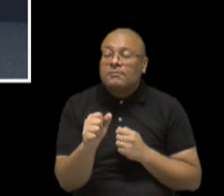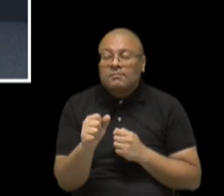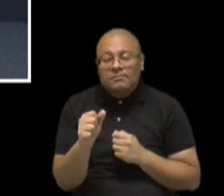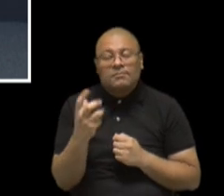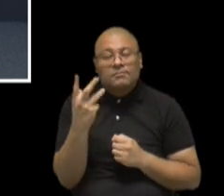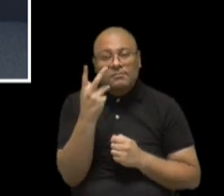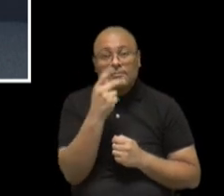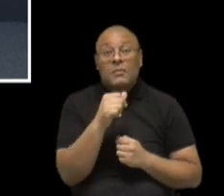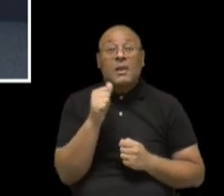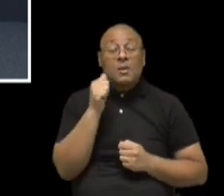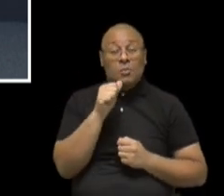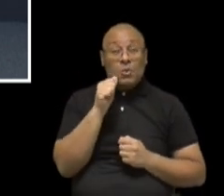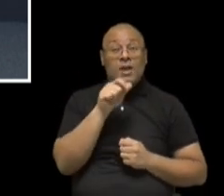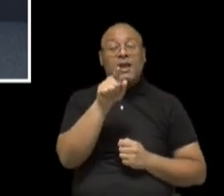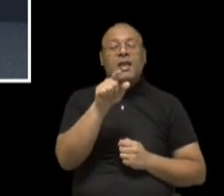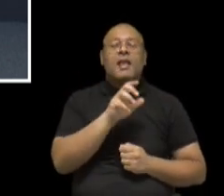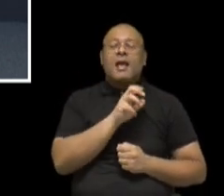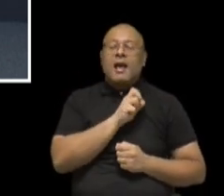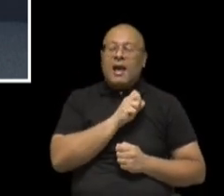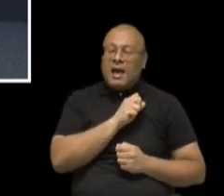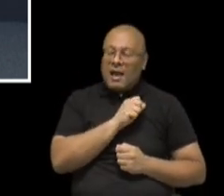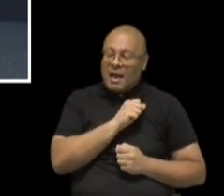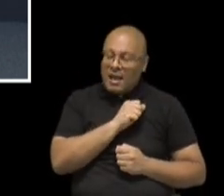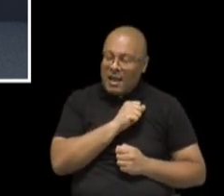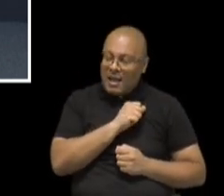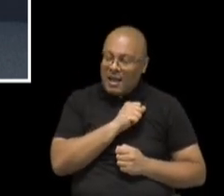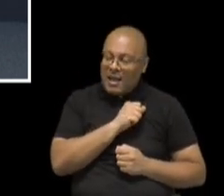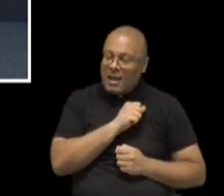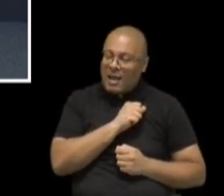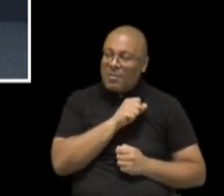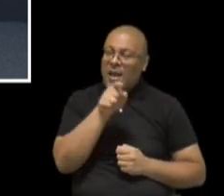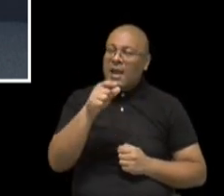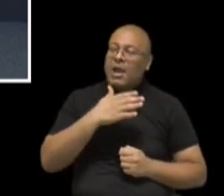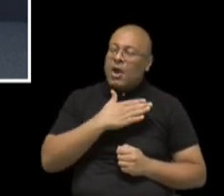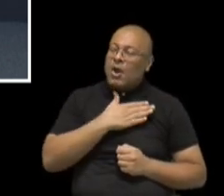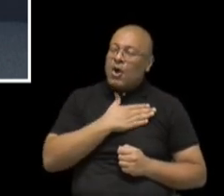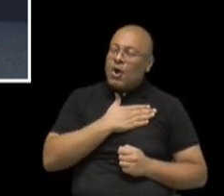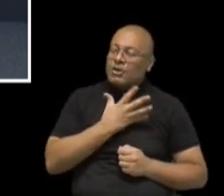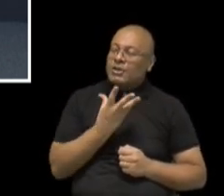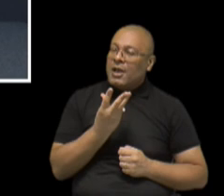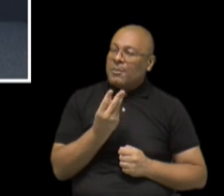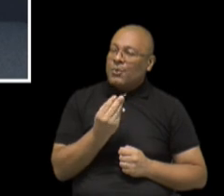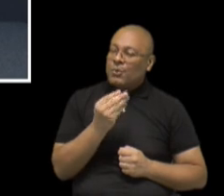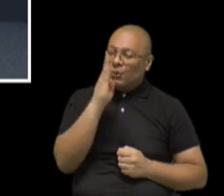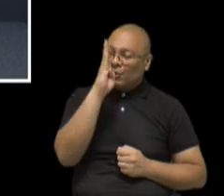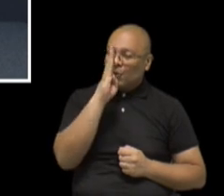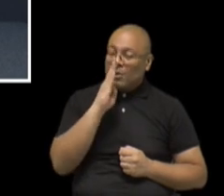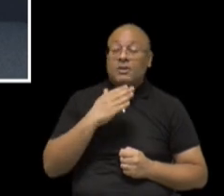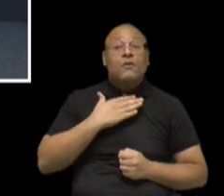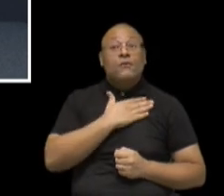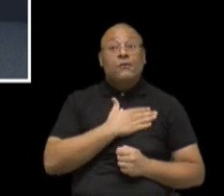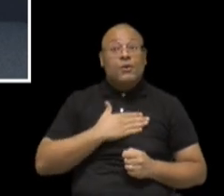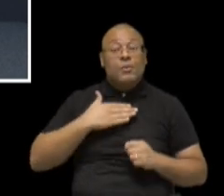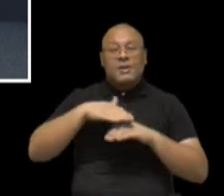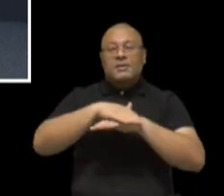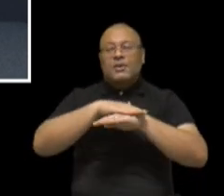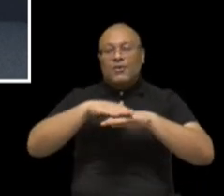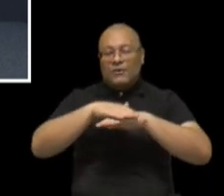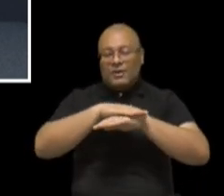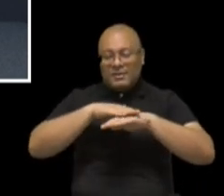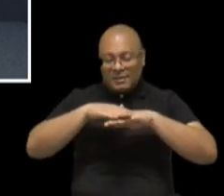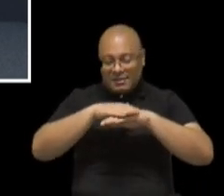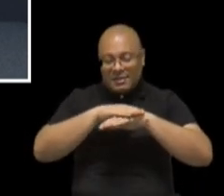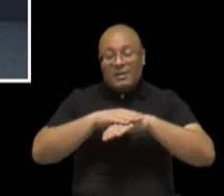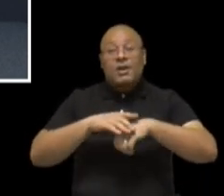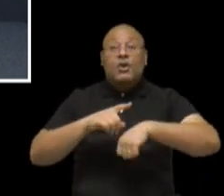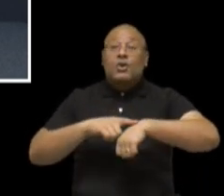this woman knows her Brazilian brands. I loved it. Margherita, thank you so much. It was a pleasure talking to you. And the good thing